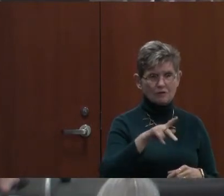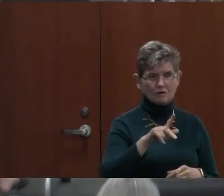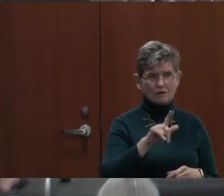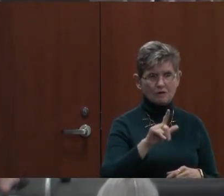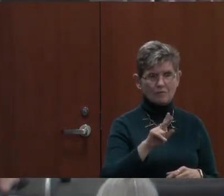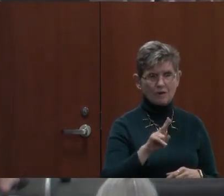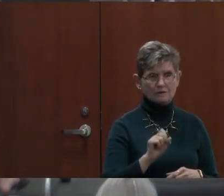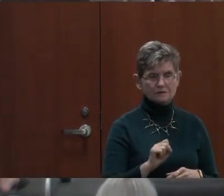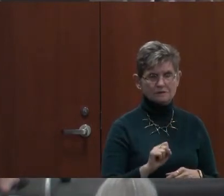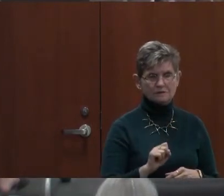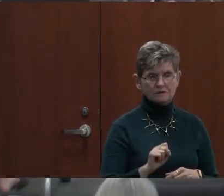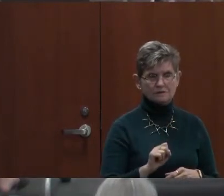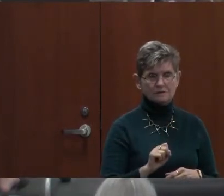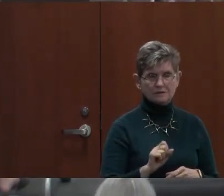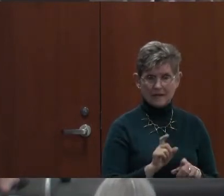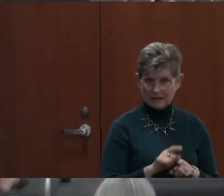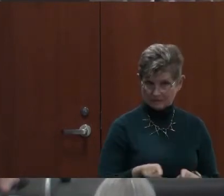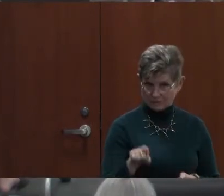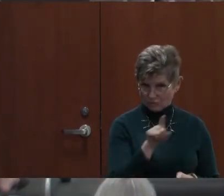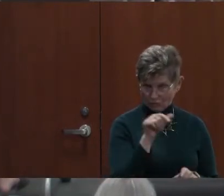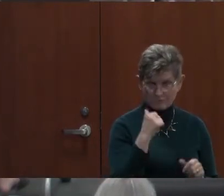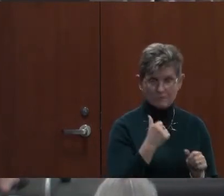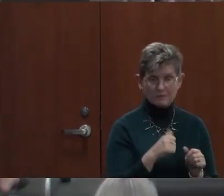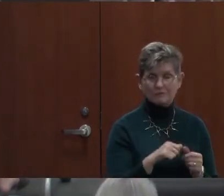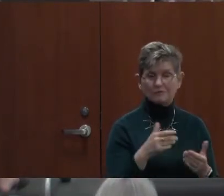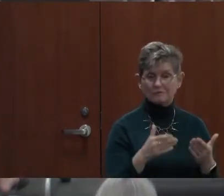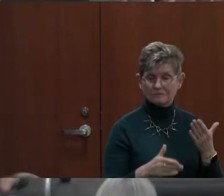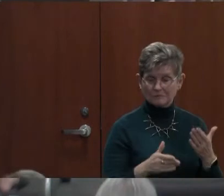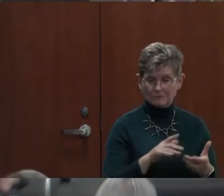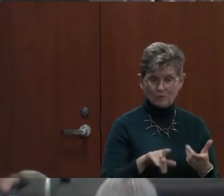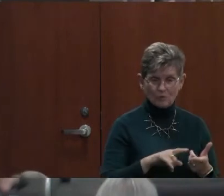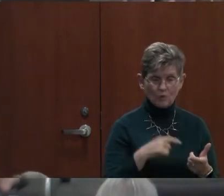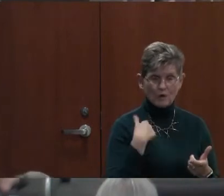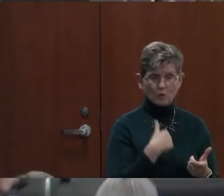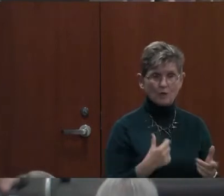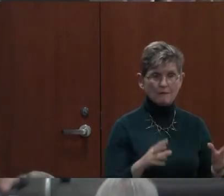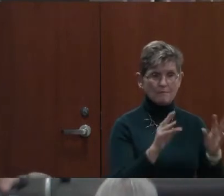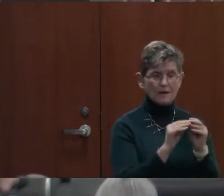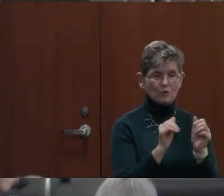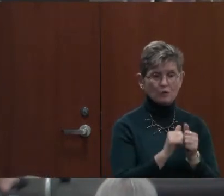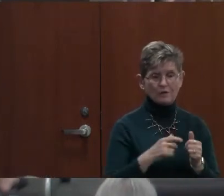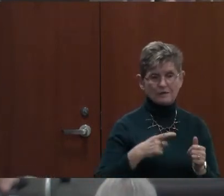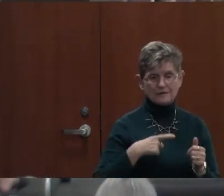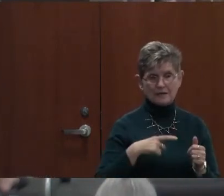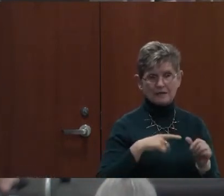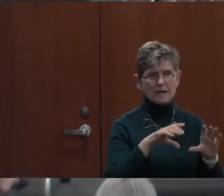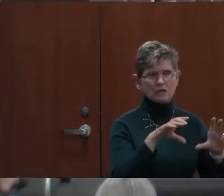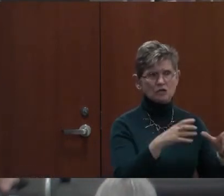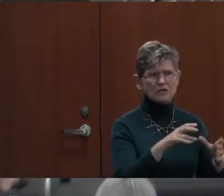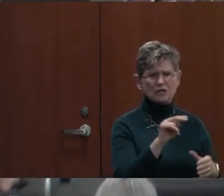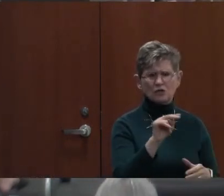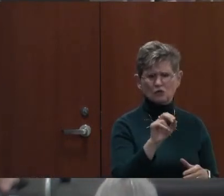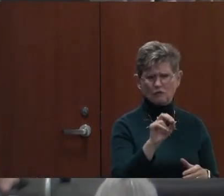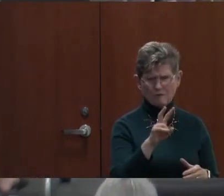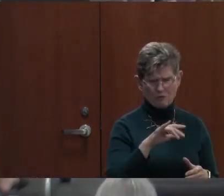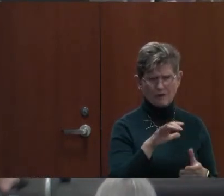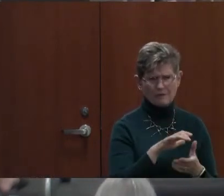And as you probably remember, when we were meeting with the delegation in November, I believe it